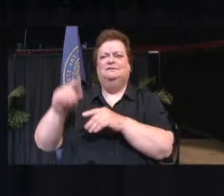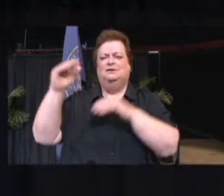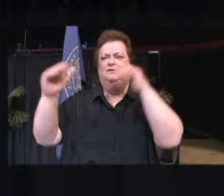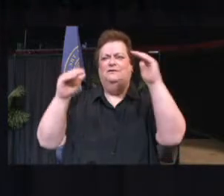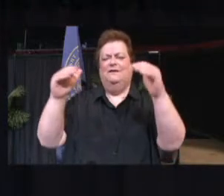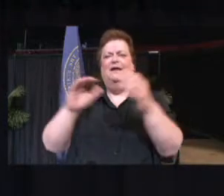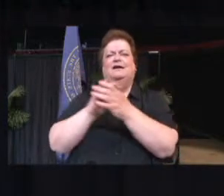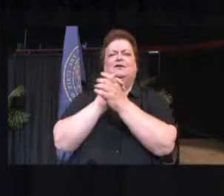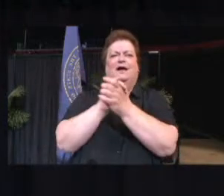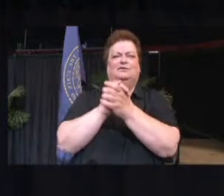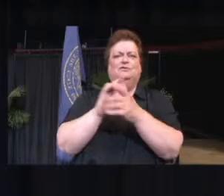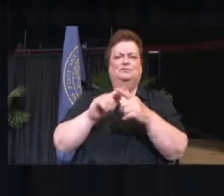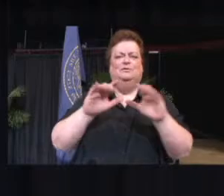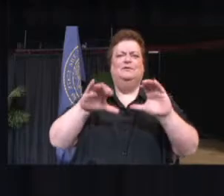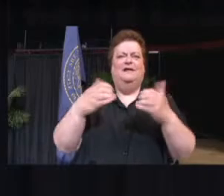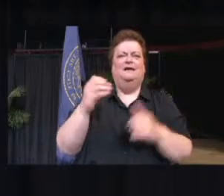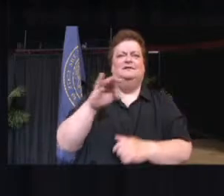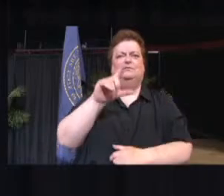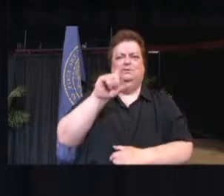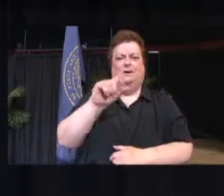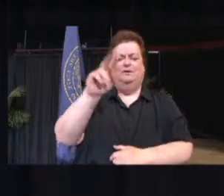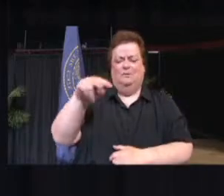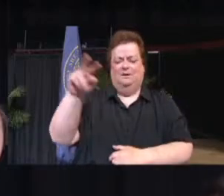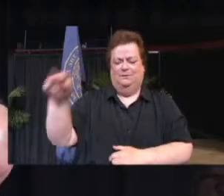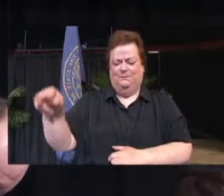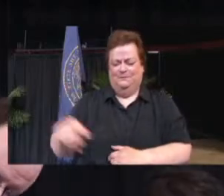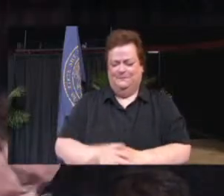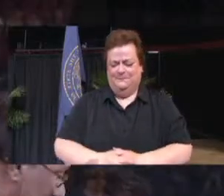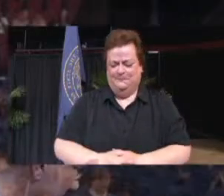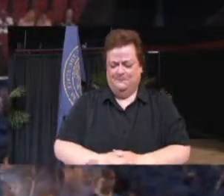to the class of 2022.